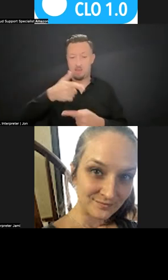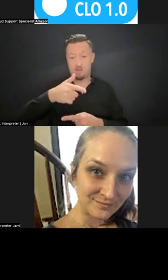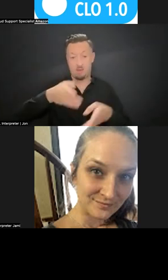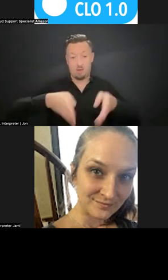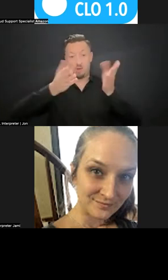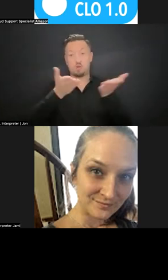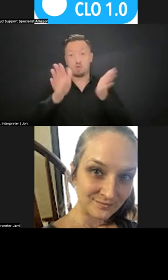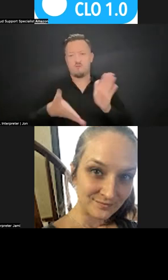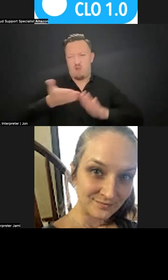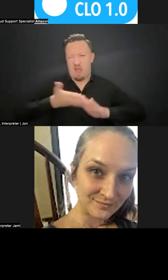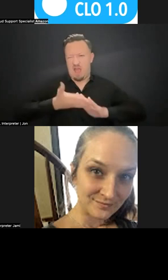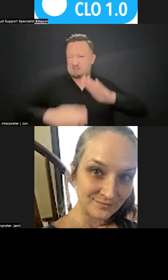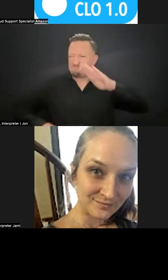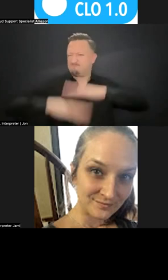from